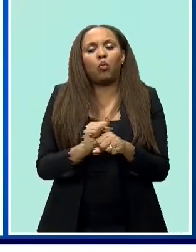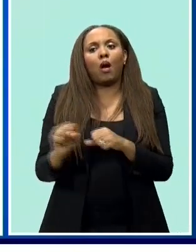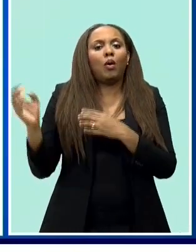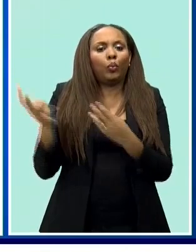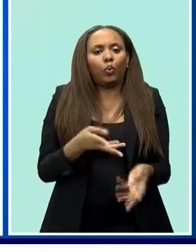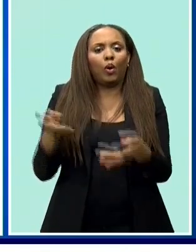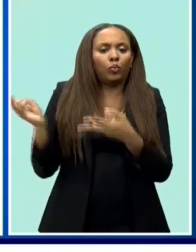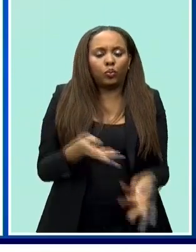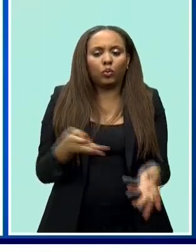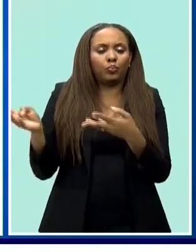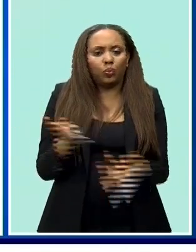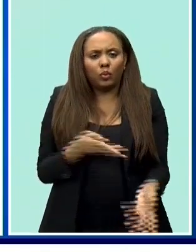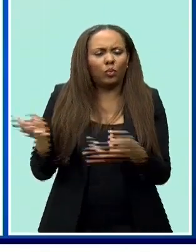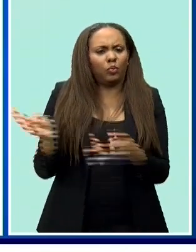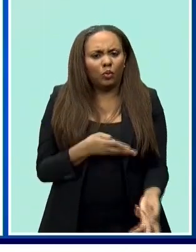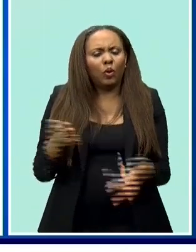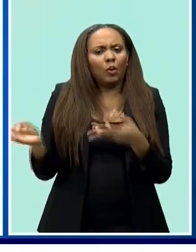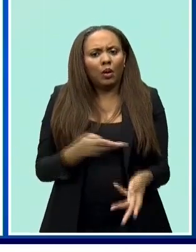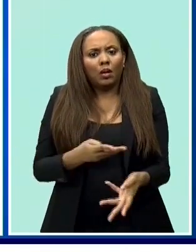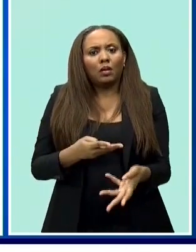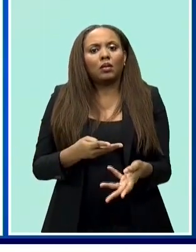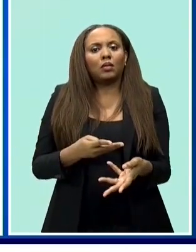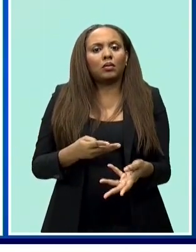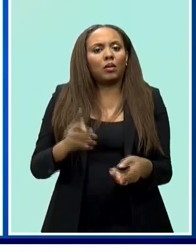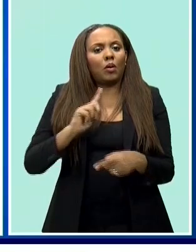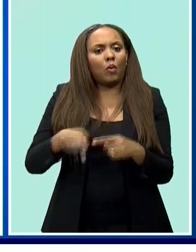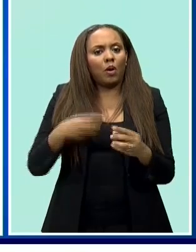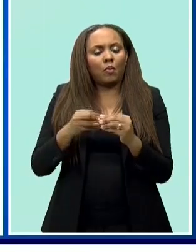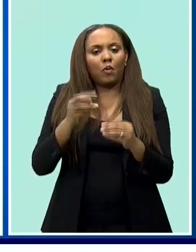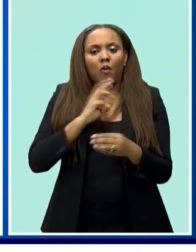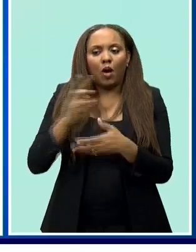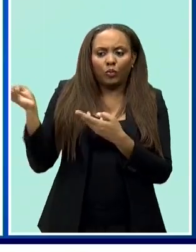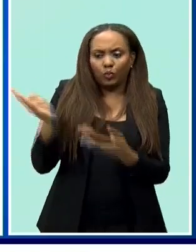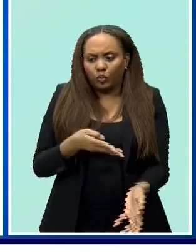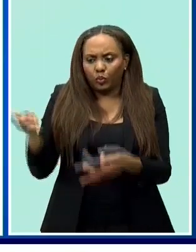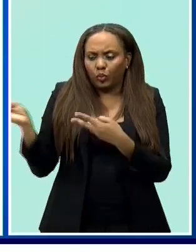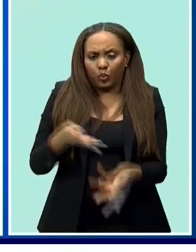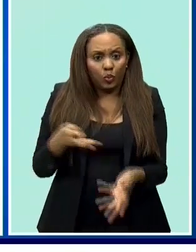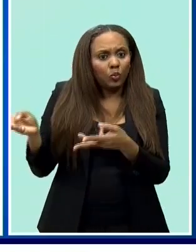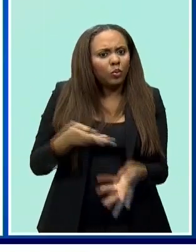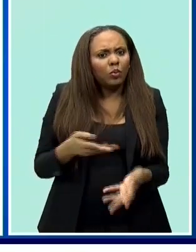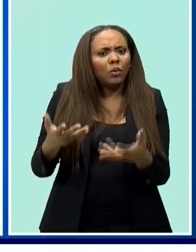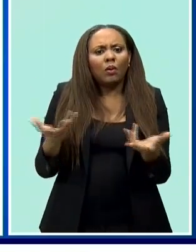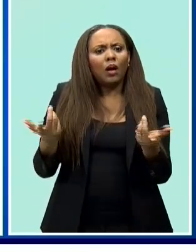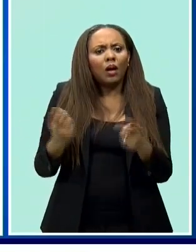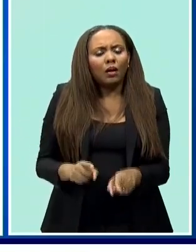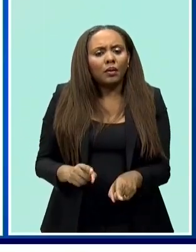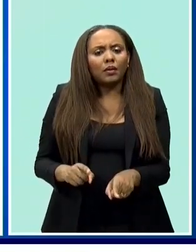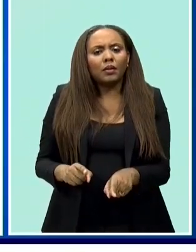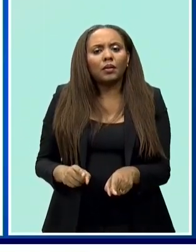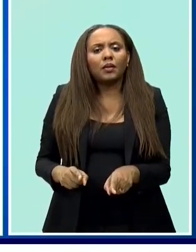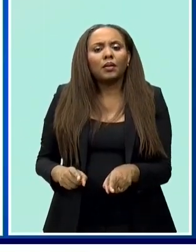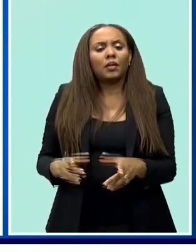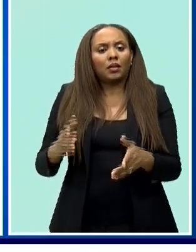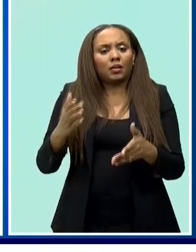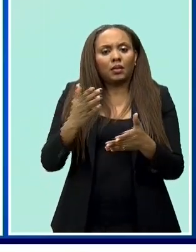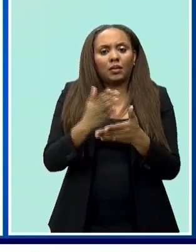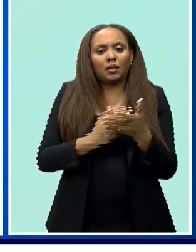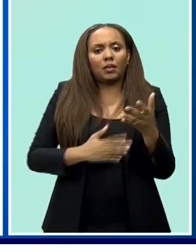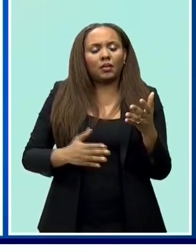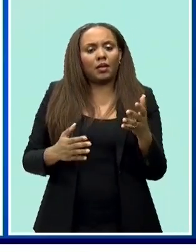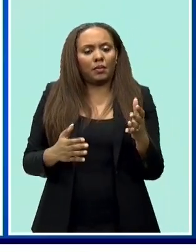caution really is around the fact that as we start to send more water into the system, those areas in the system that may